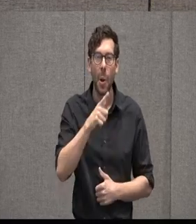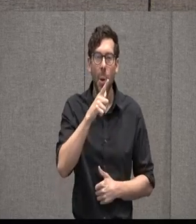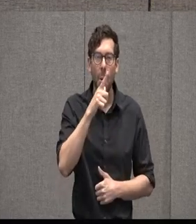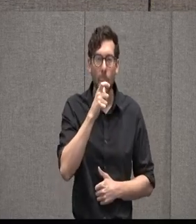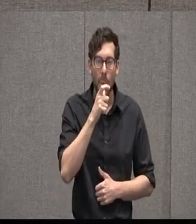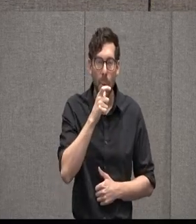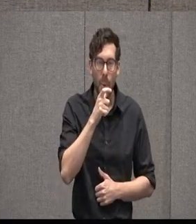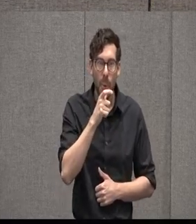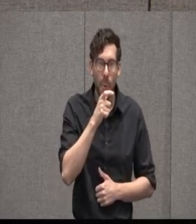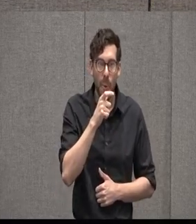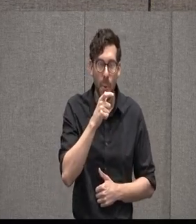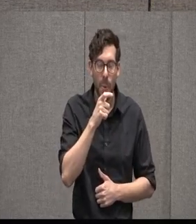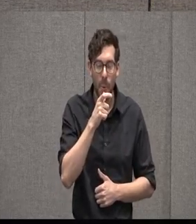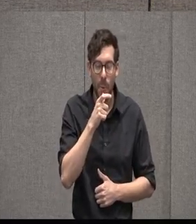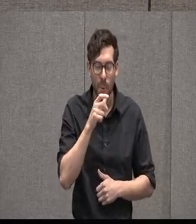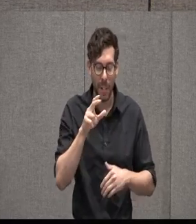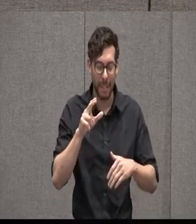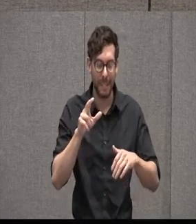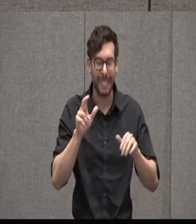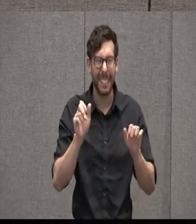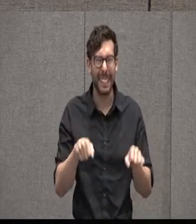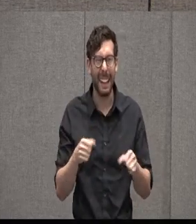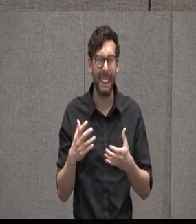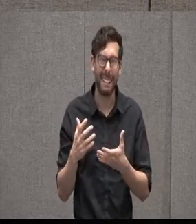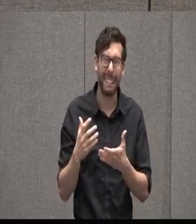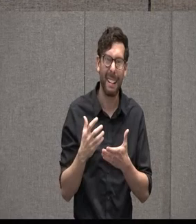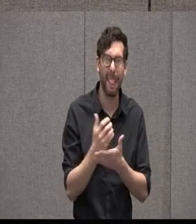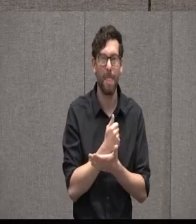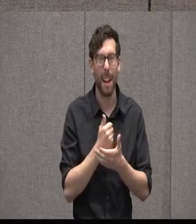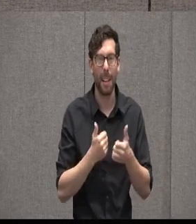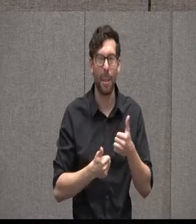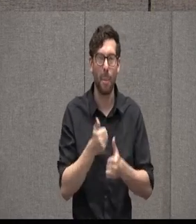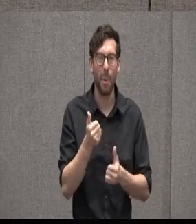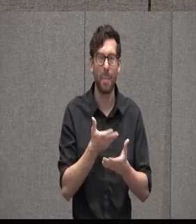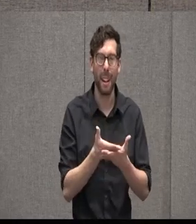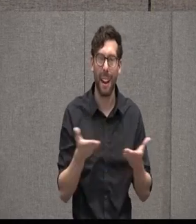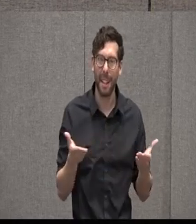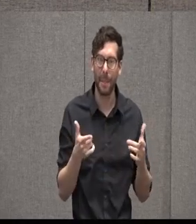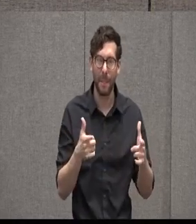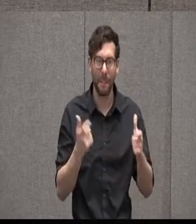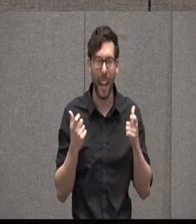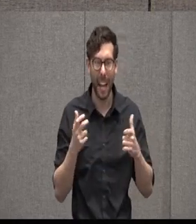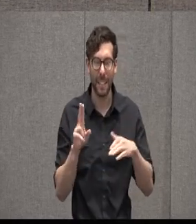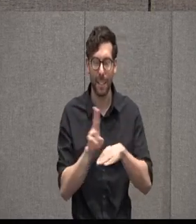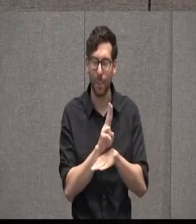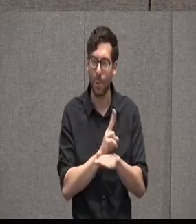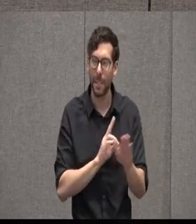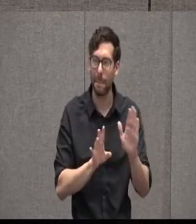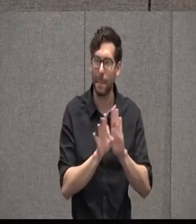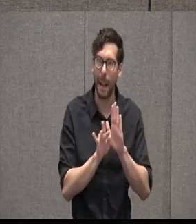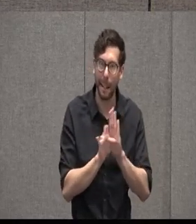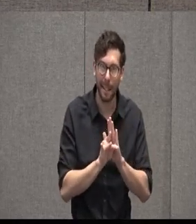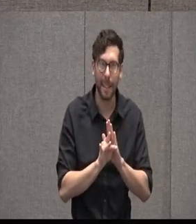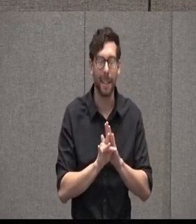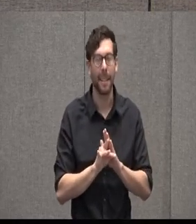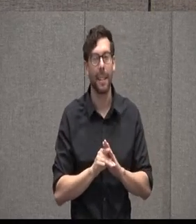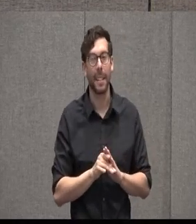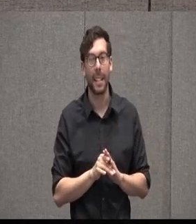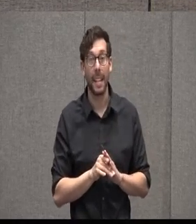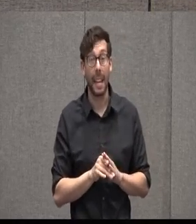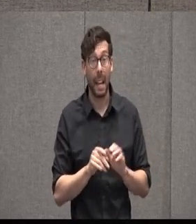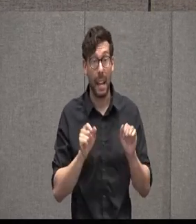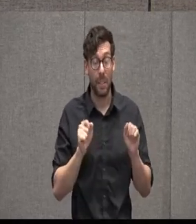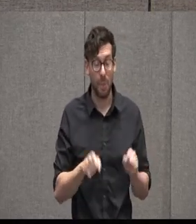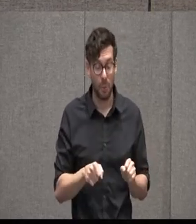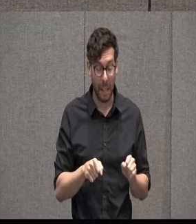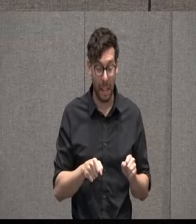the most items with their magnet the fastest, or who can collect the most. And you can put them in a bag,